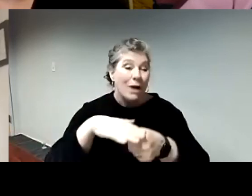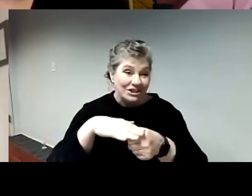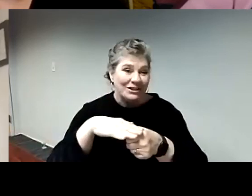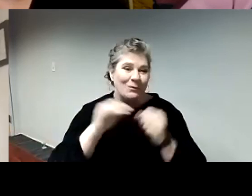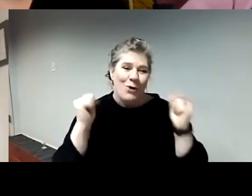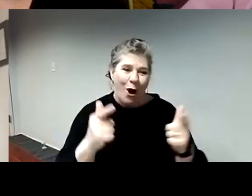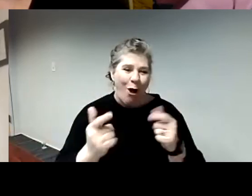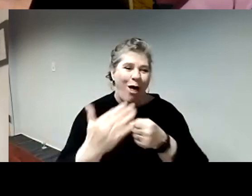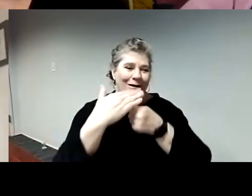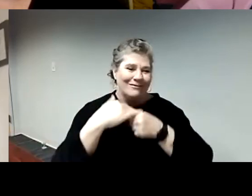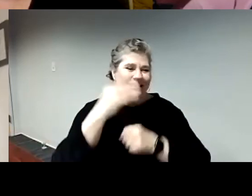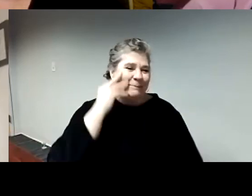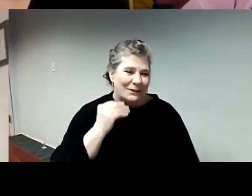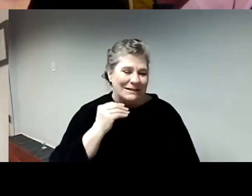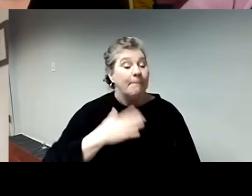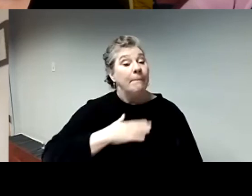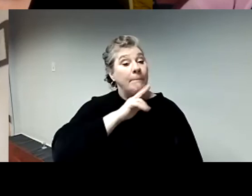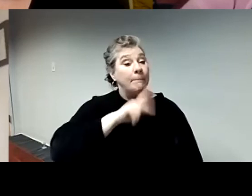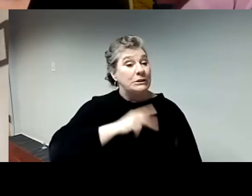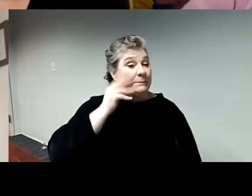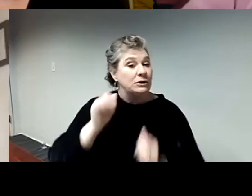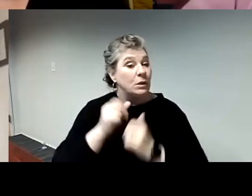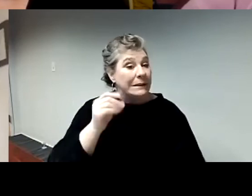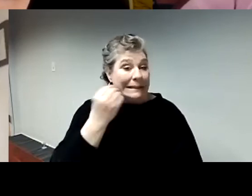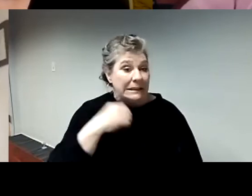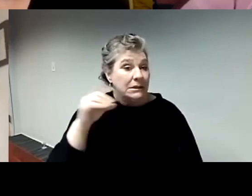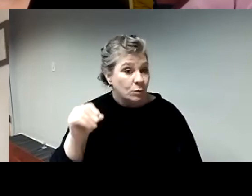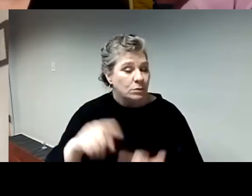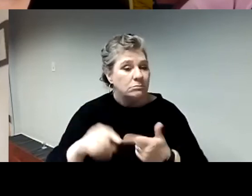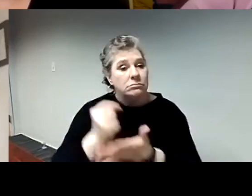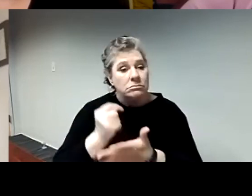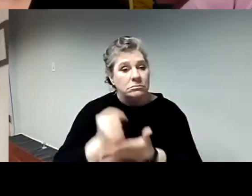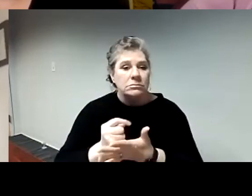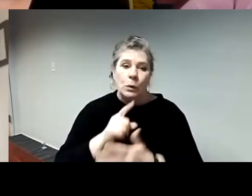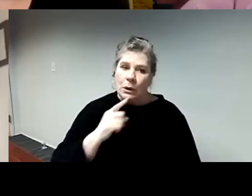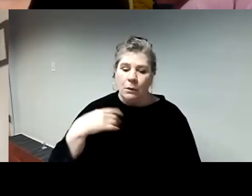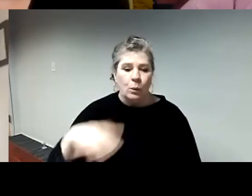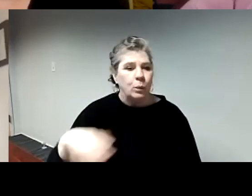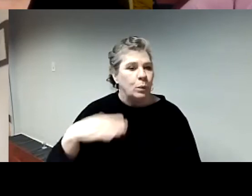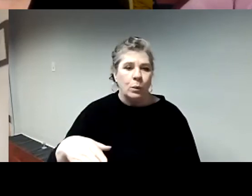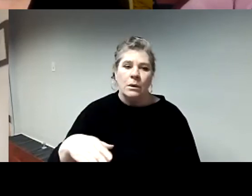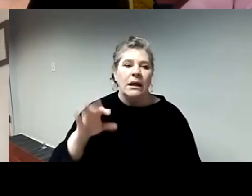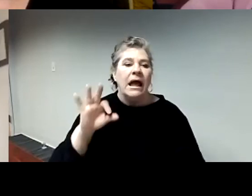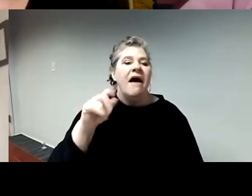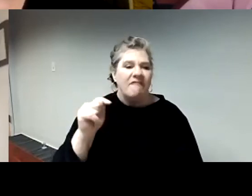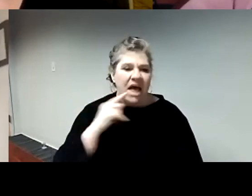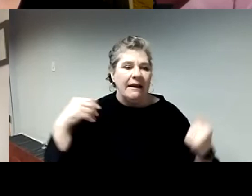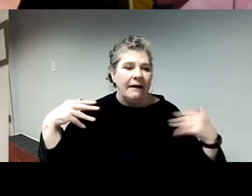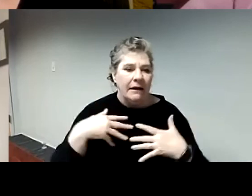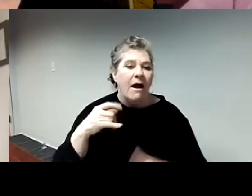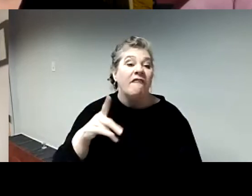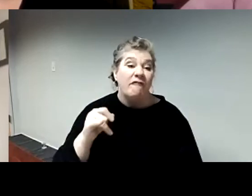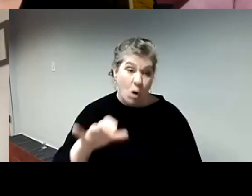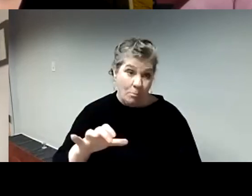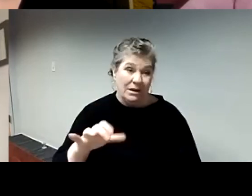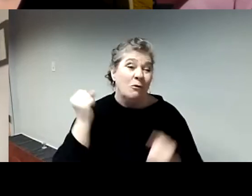are. But my personal experience with eating disorder treatment is that it's highly, highly fat phobic, for a